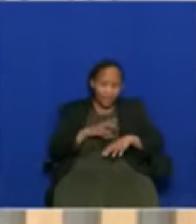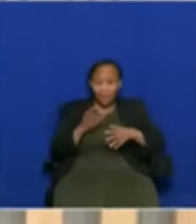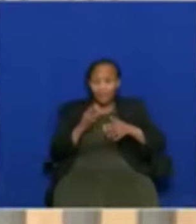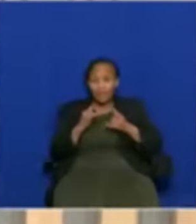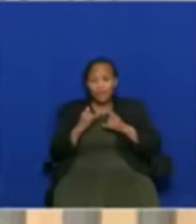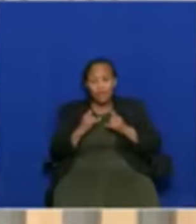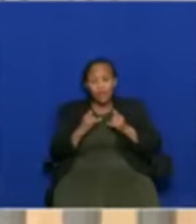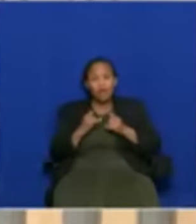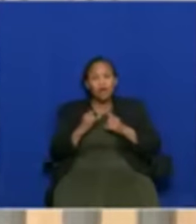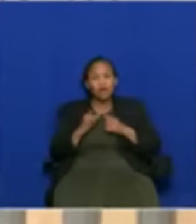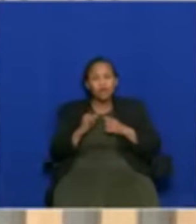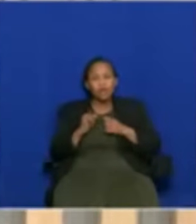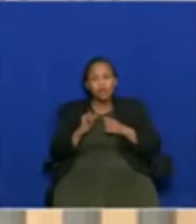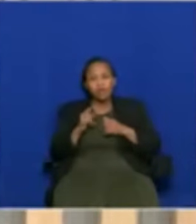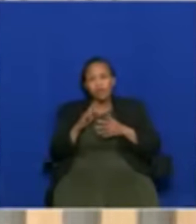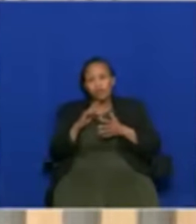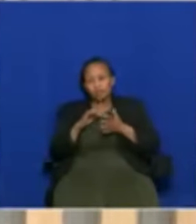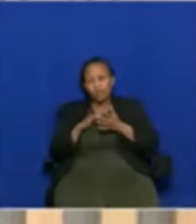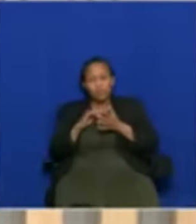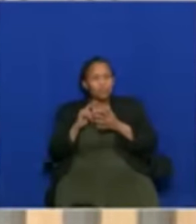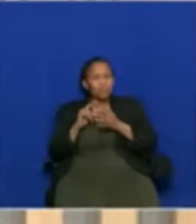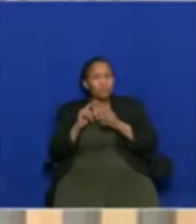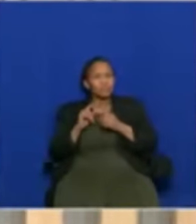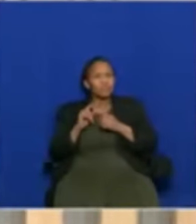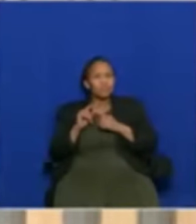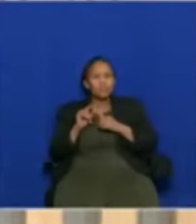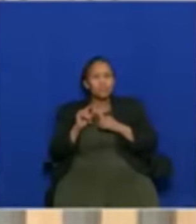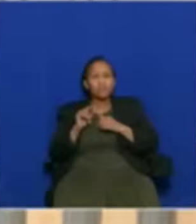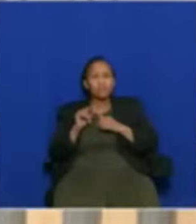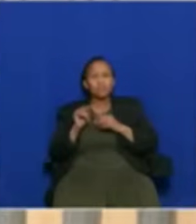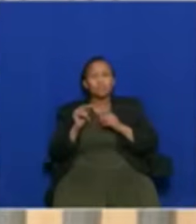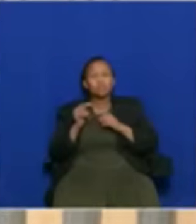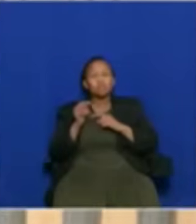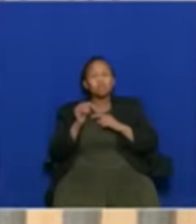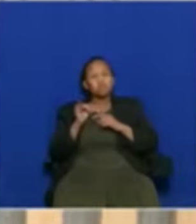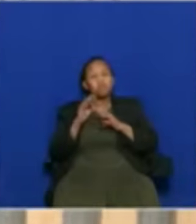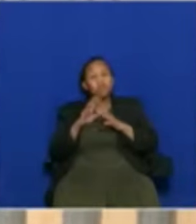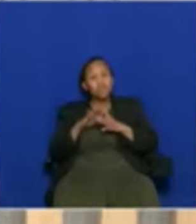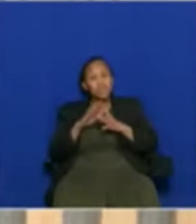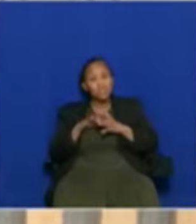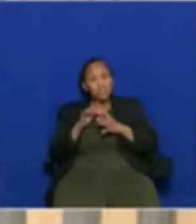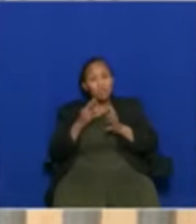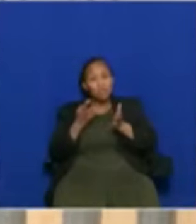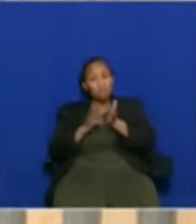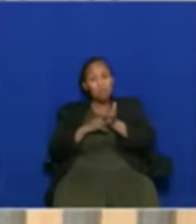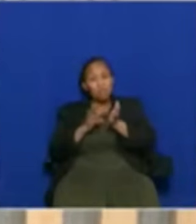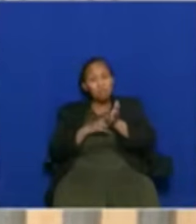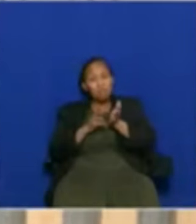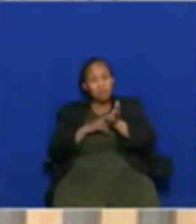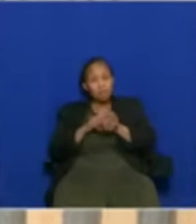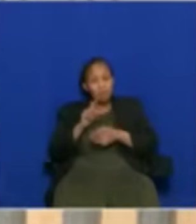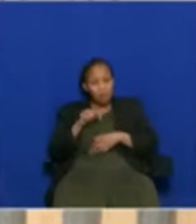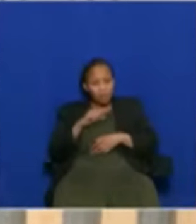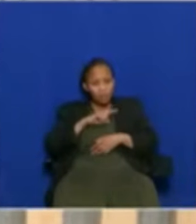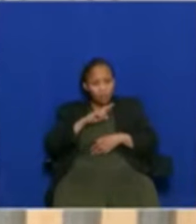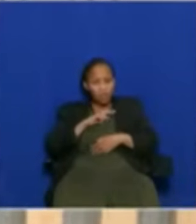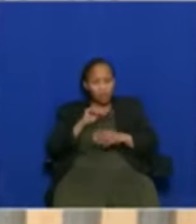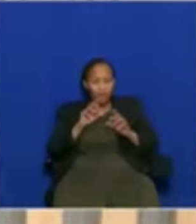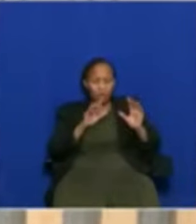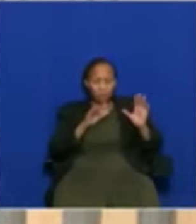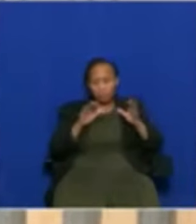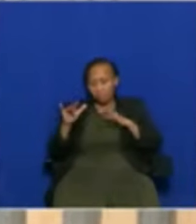party requesting it, the reasons should be recorded so parties understand the decision. Stating reason